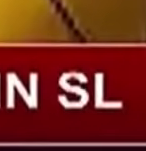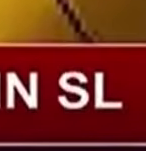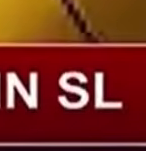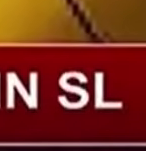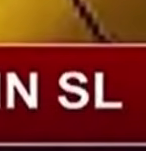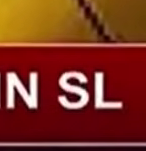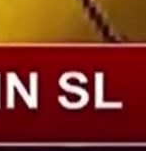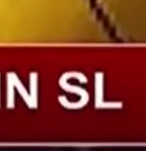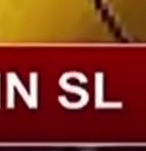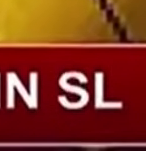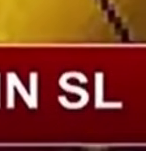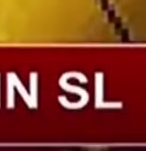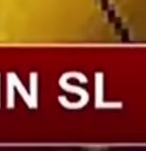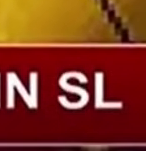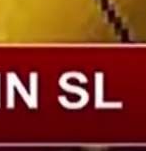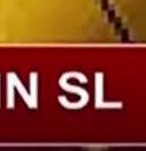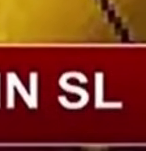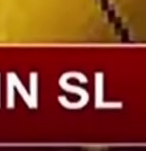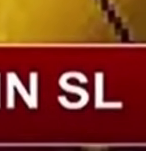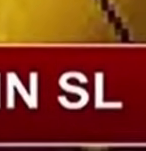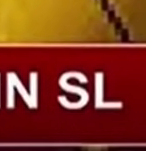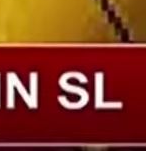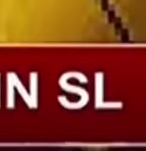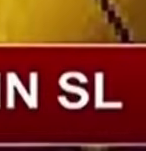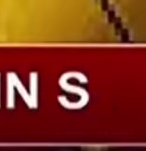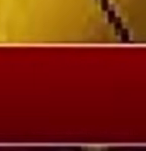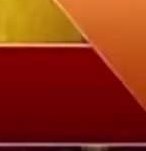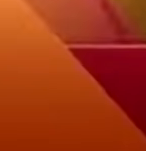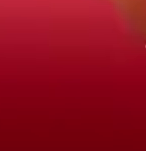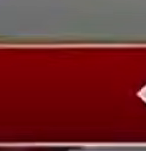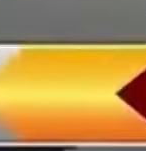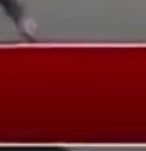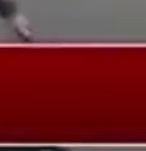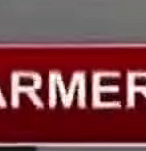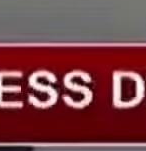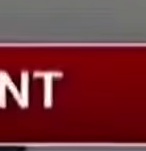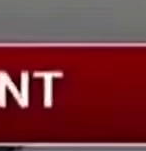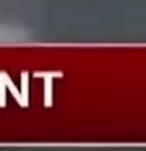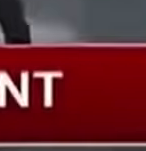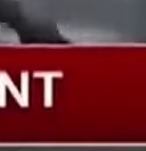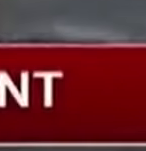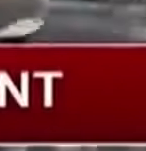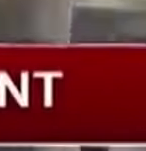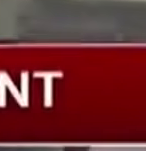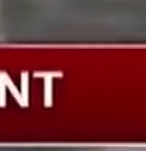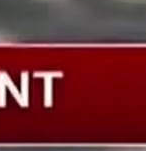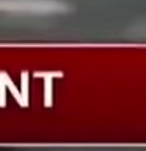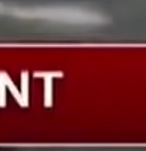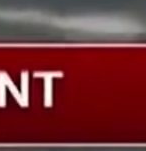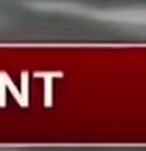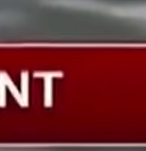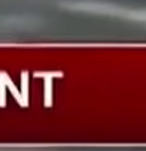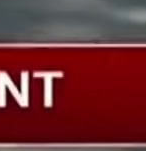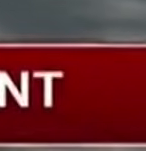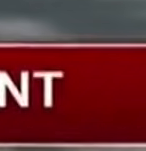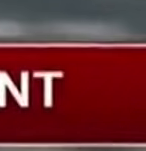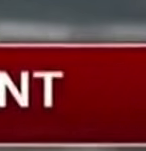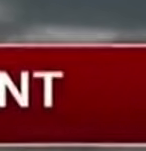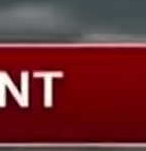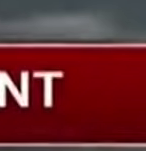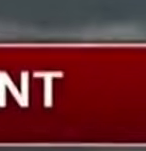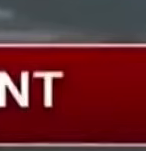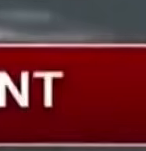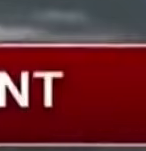EU delegation to visit Sri Lanka for talks on GSP+. Farmers express dissent over unacceptable behavior